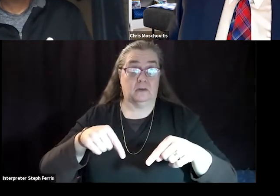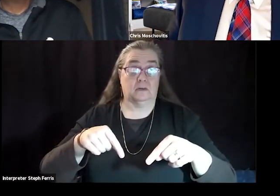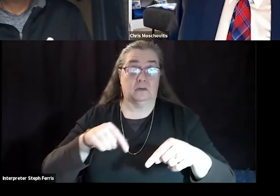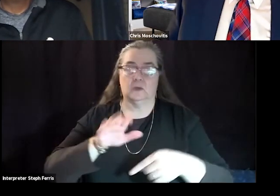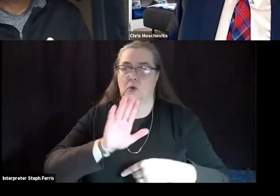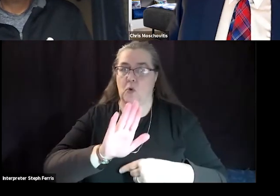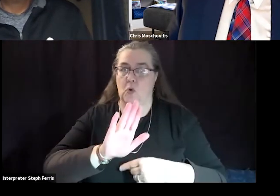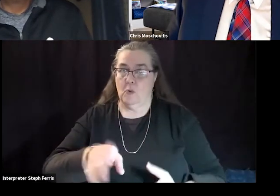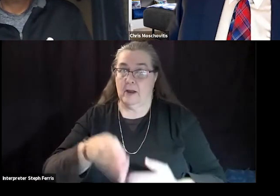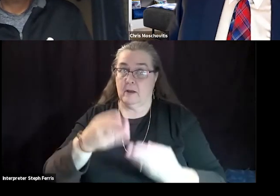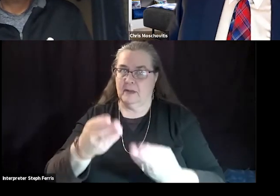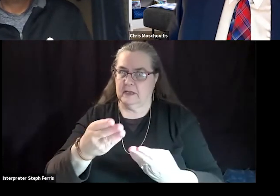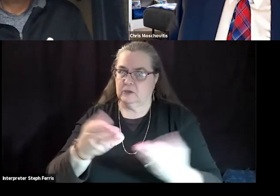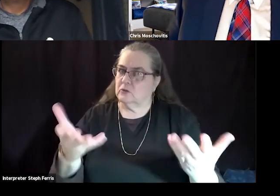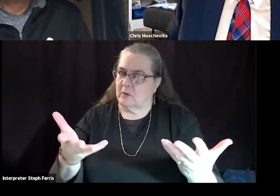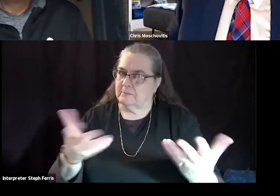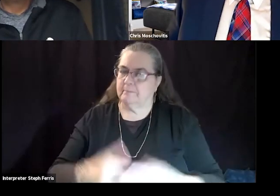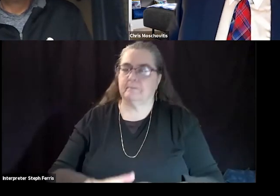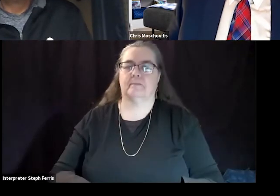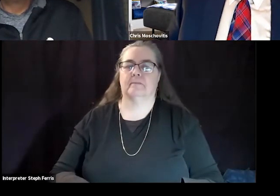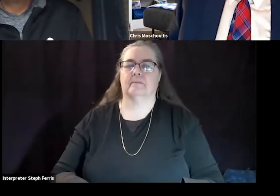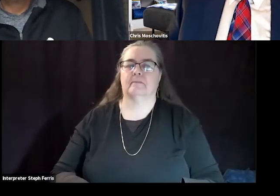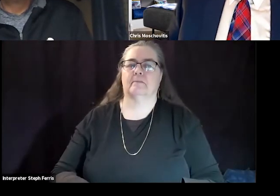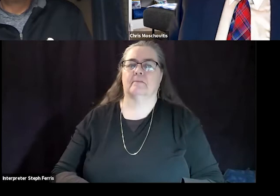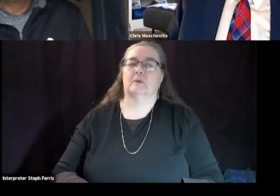question is complex.